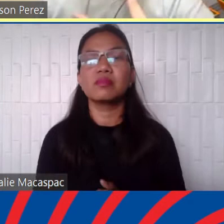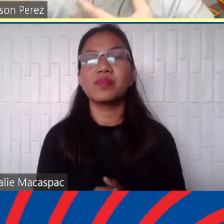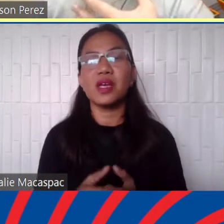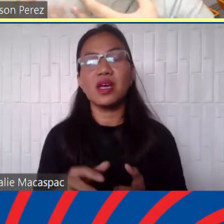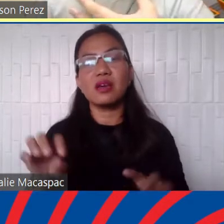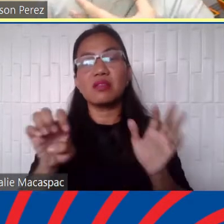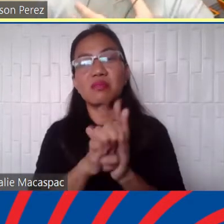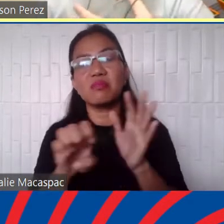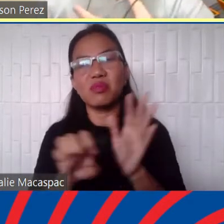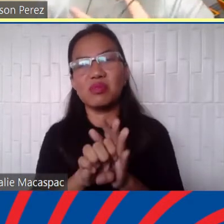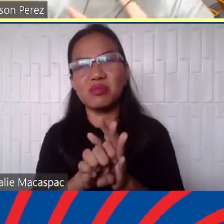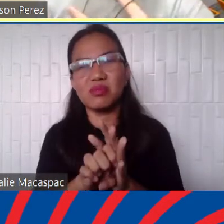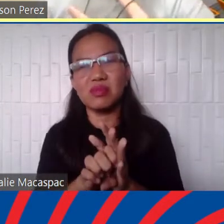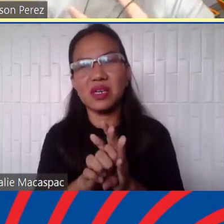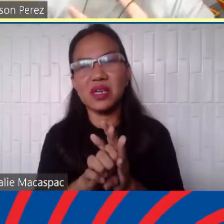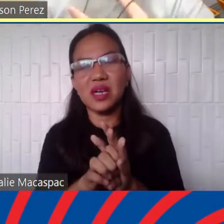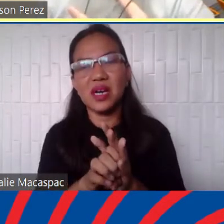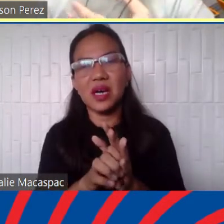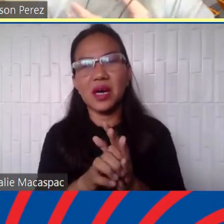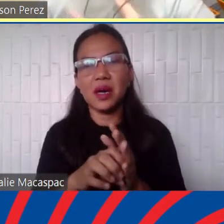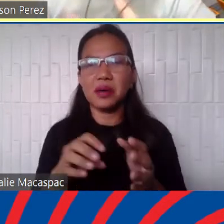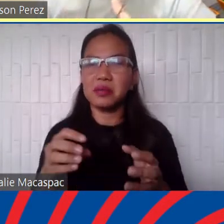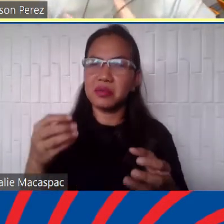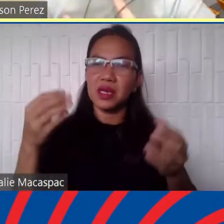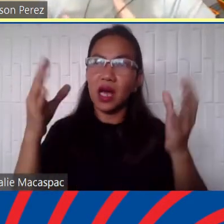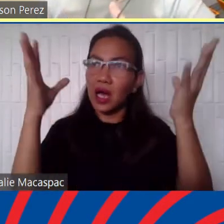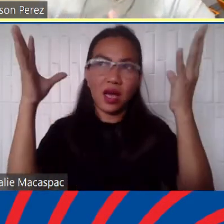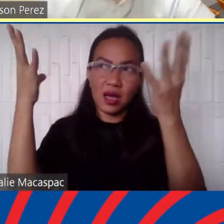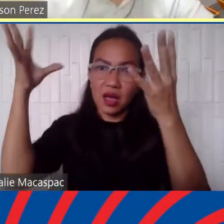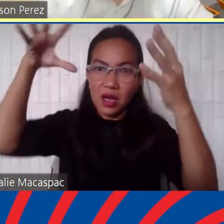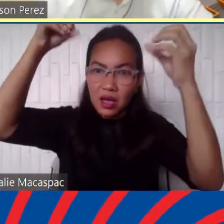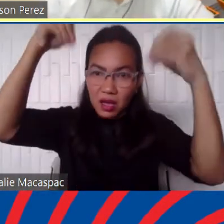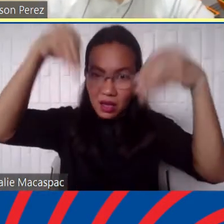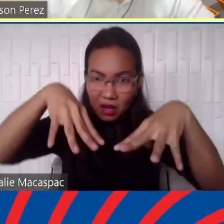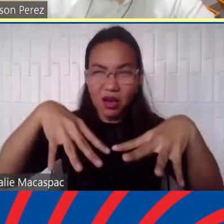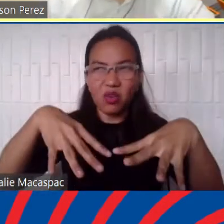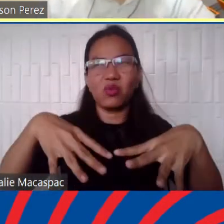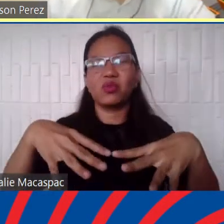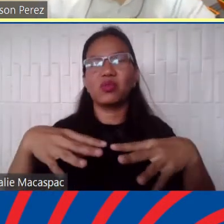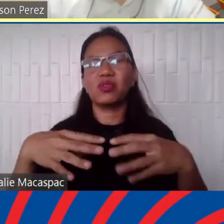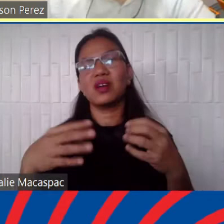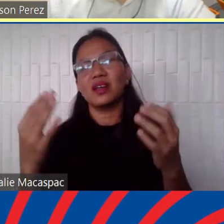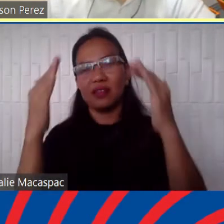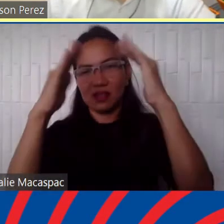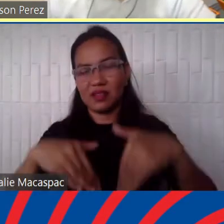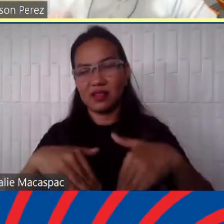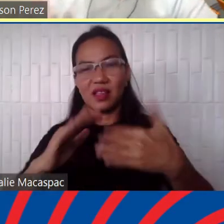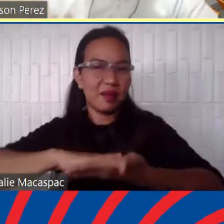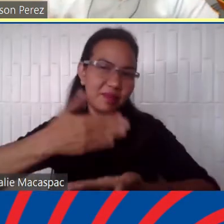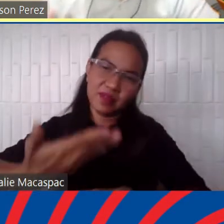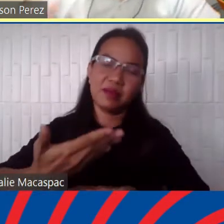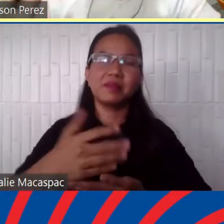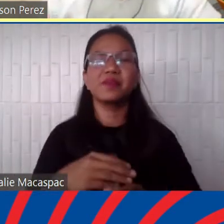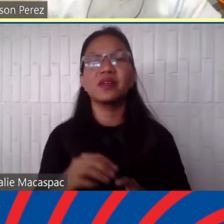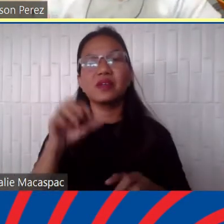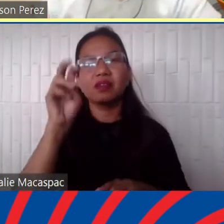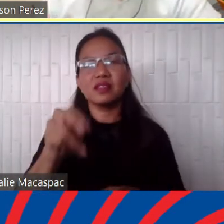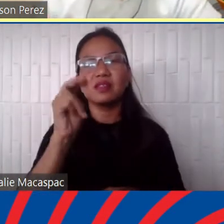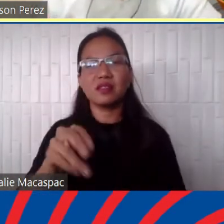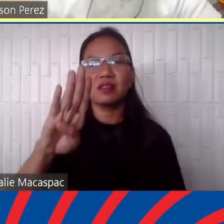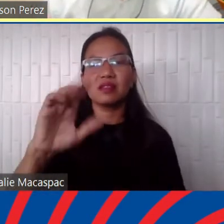or power outages that may corrupt the data? So you should provide a backup. And then once you're